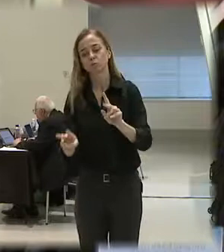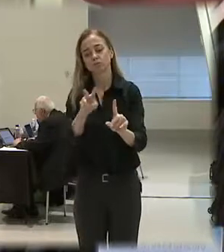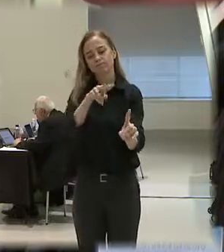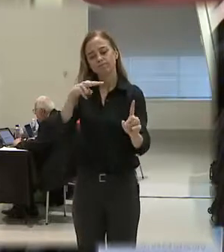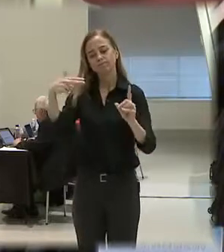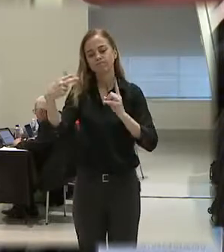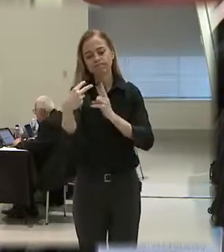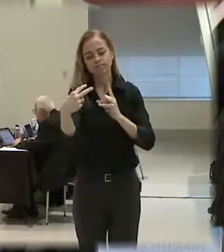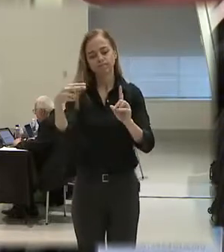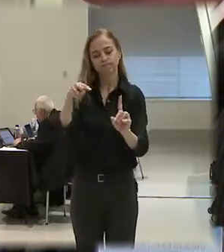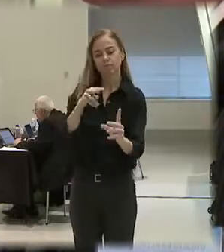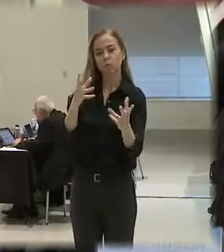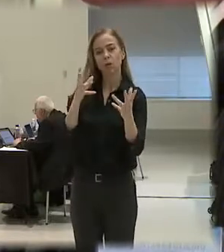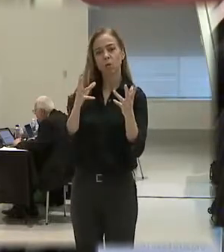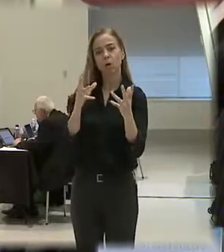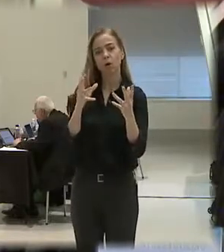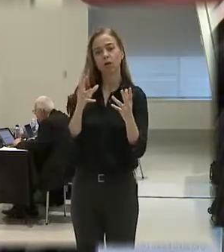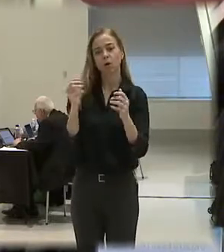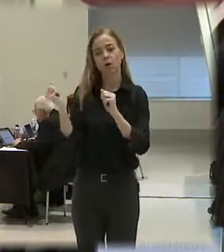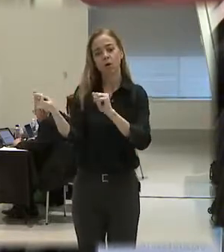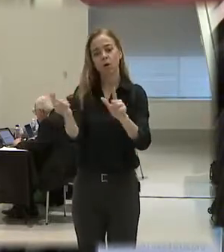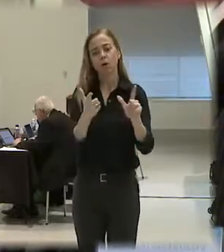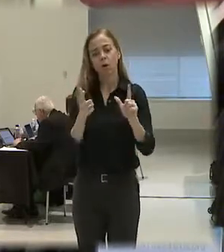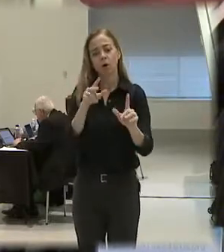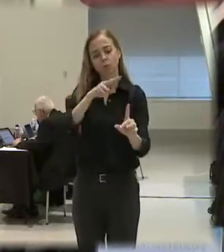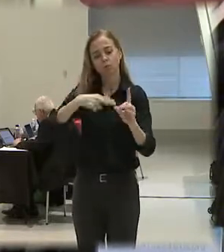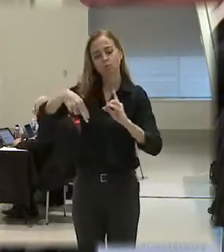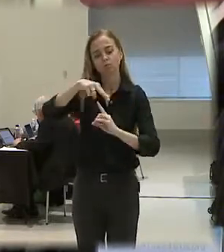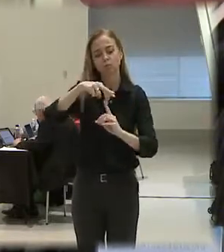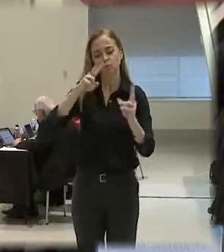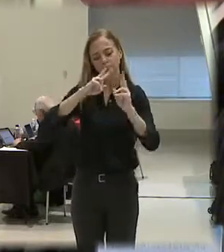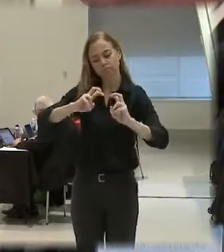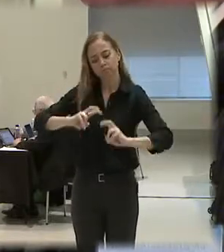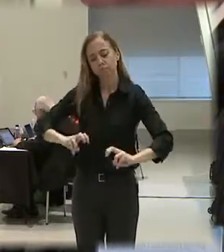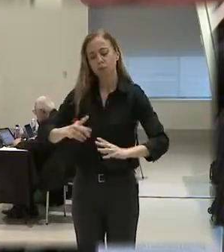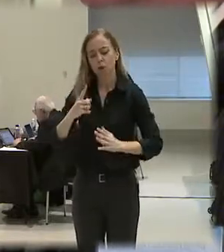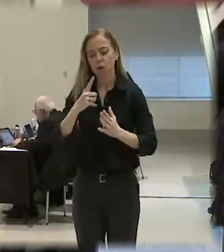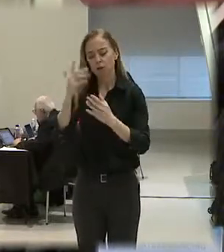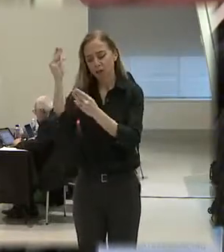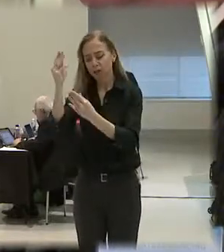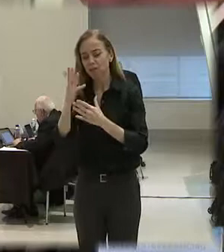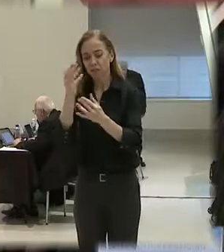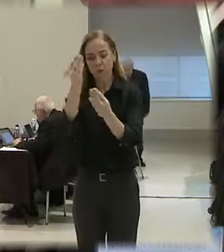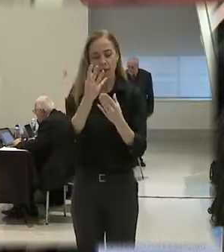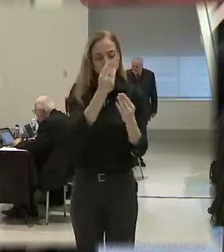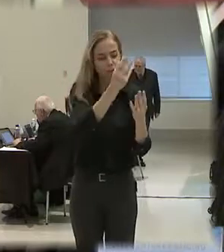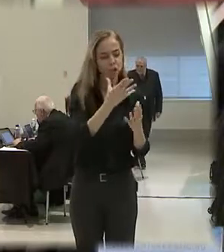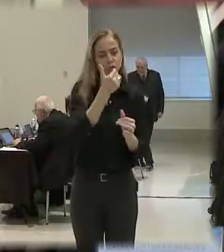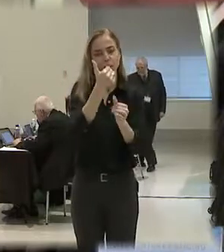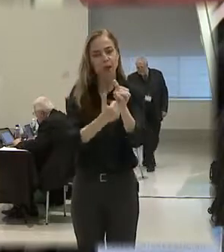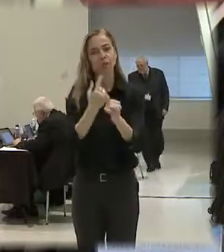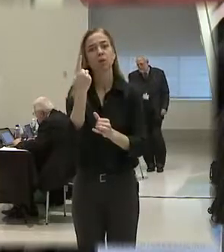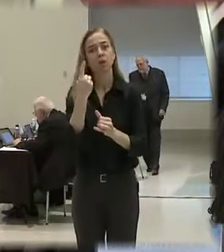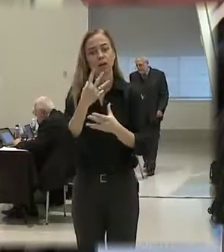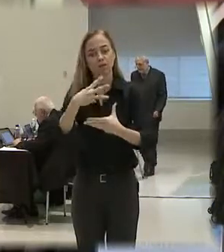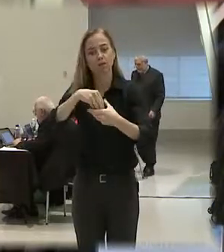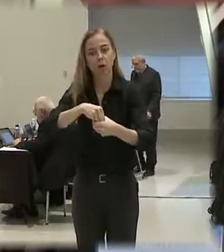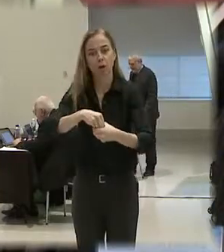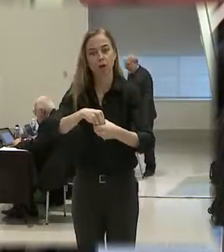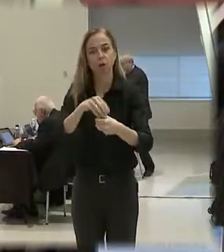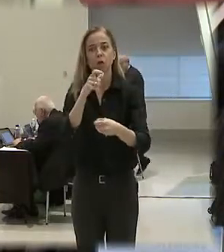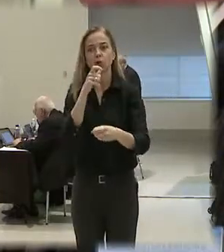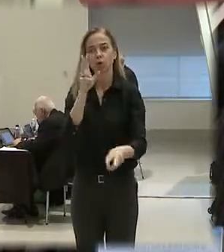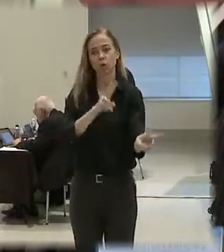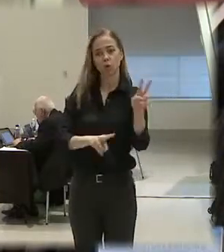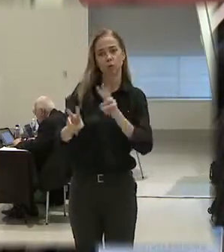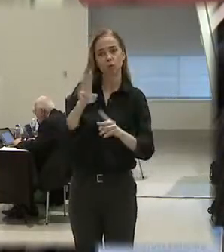of the corners. We want all four corners of the situation. We want to know information from everyone involved, everyone who's observed